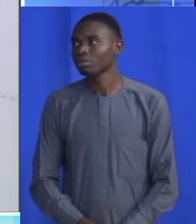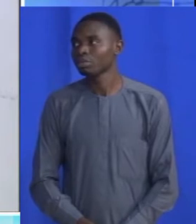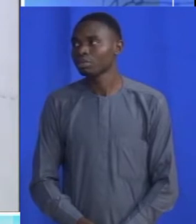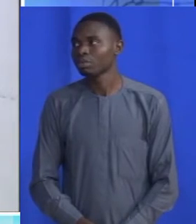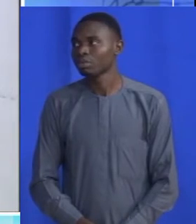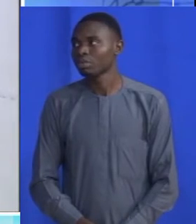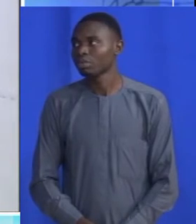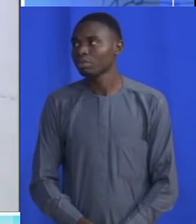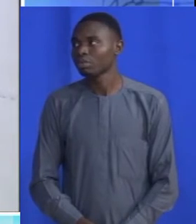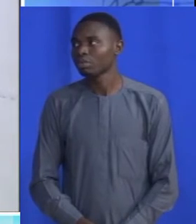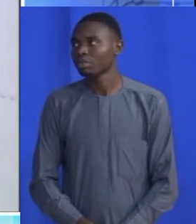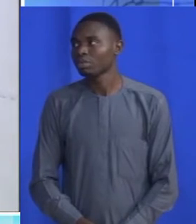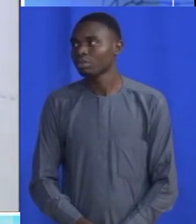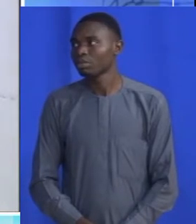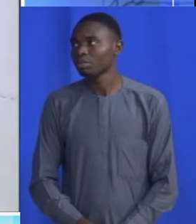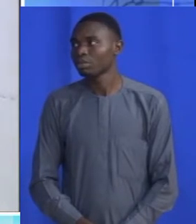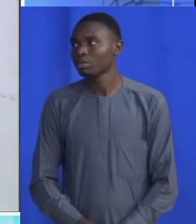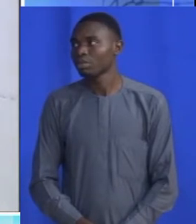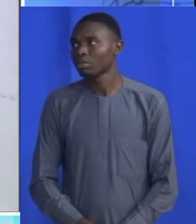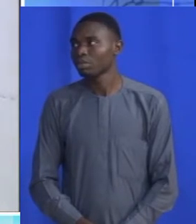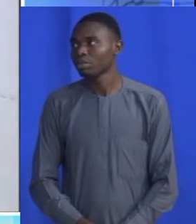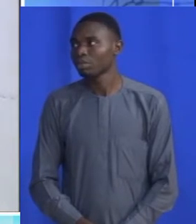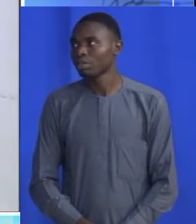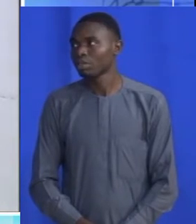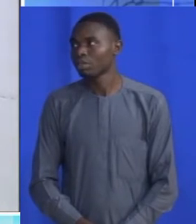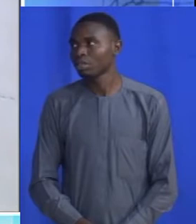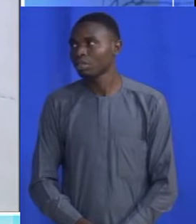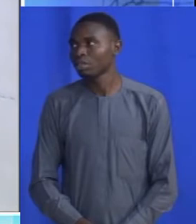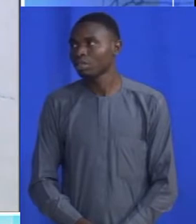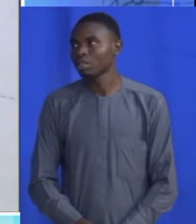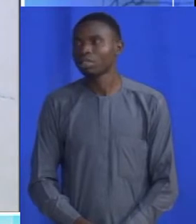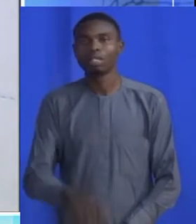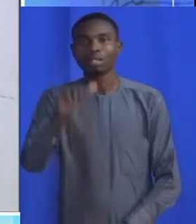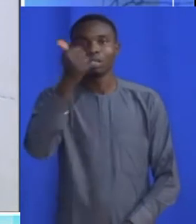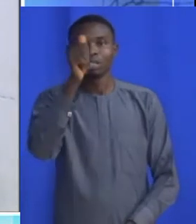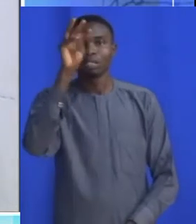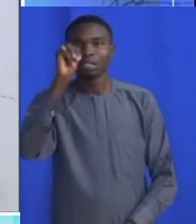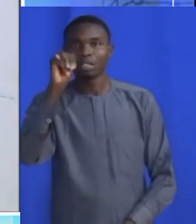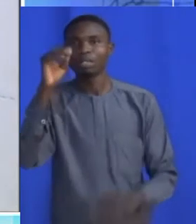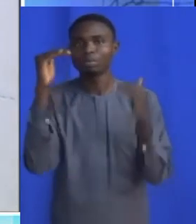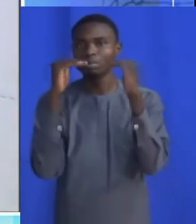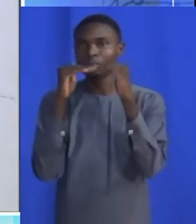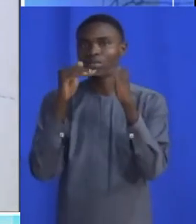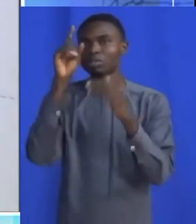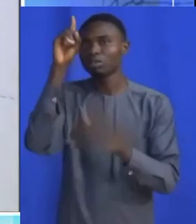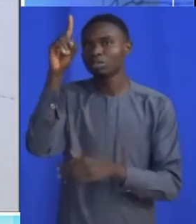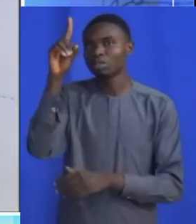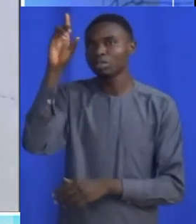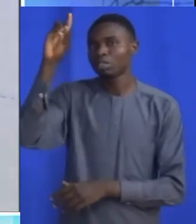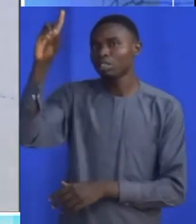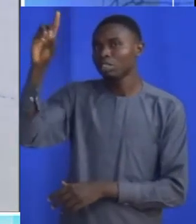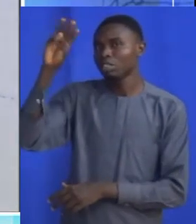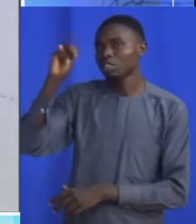. Yes, it's only government that declared the state of emergency, not any individual. Solely government has had that power.